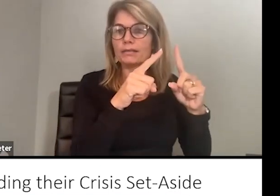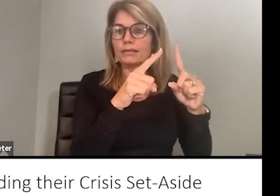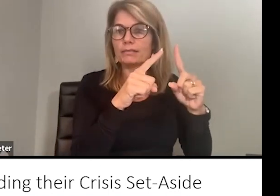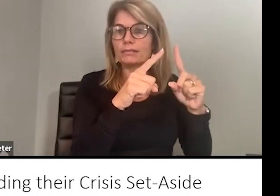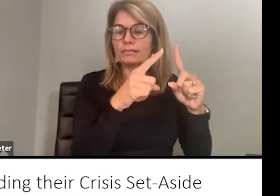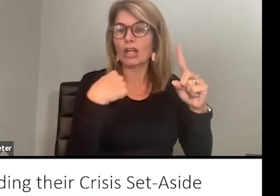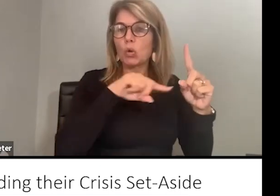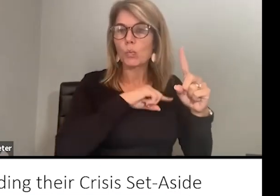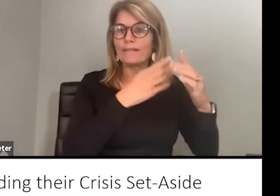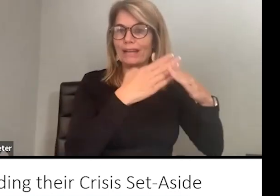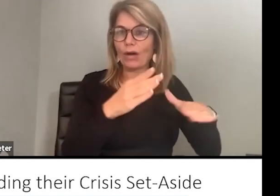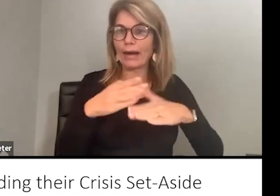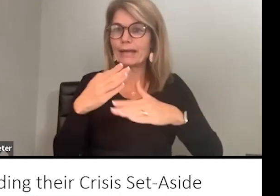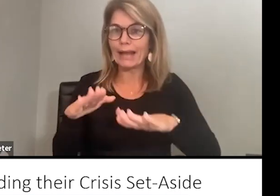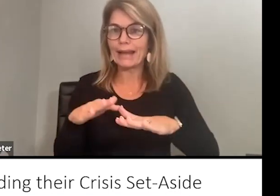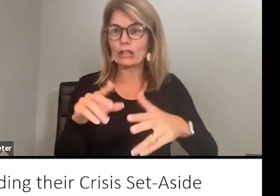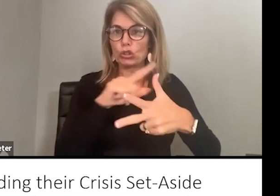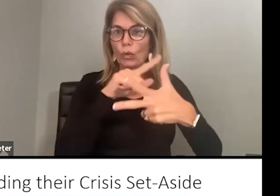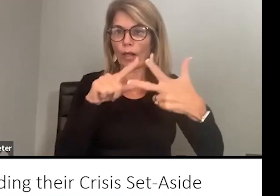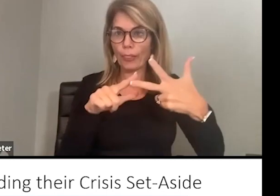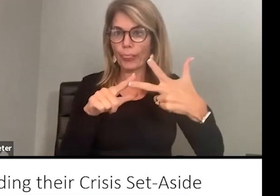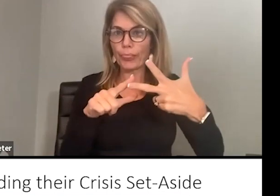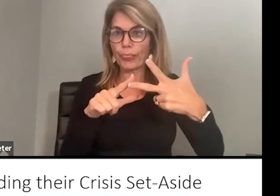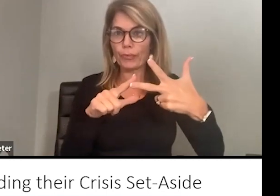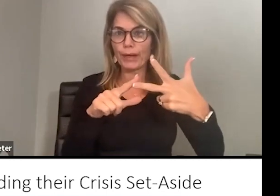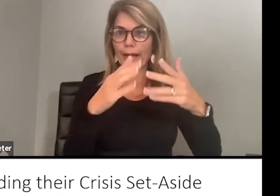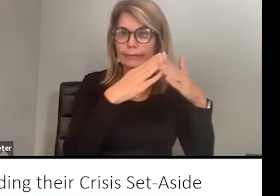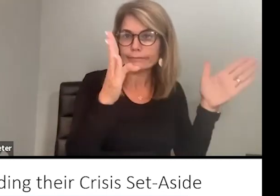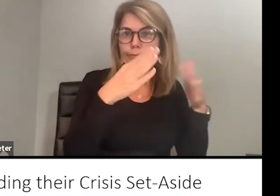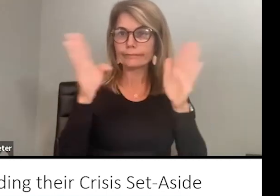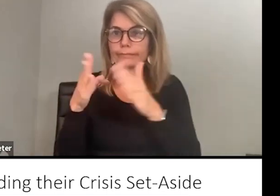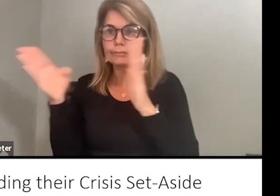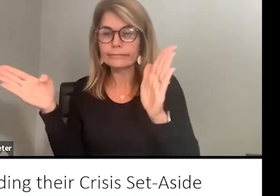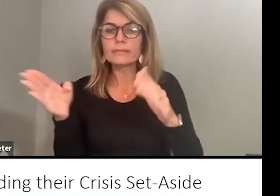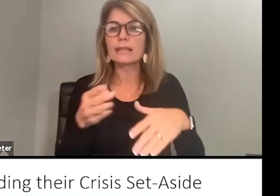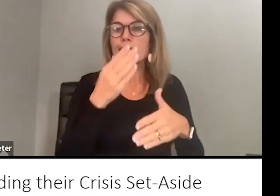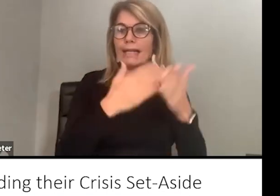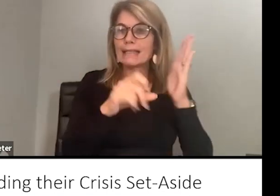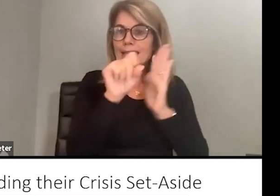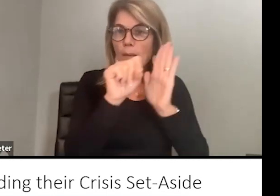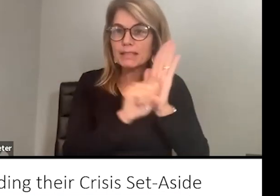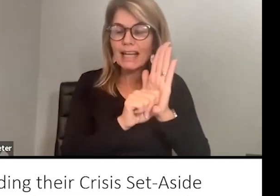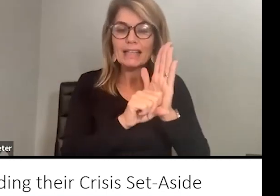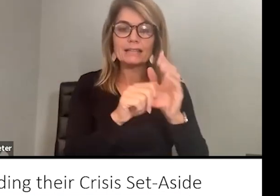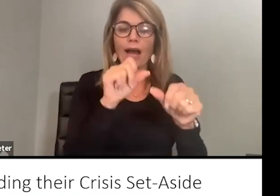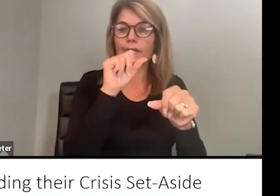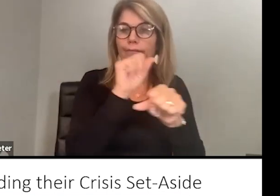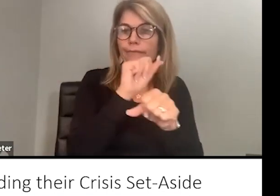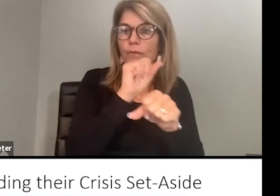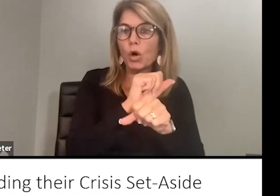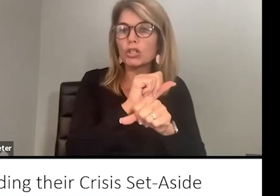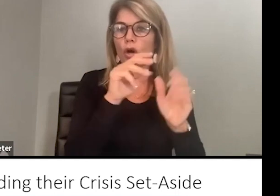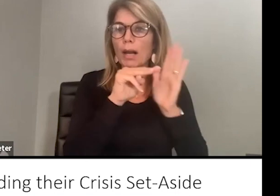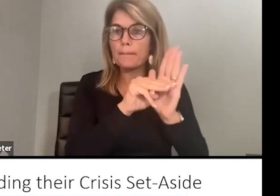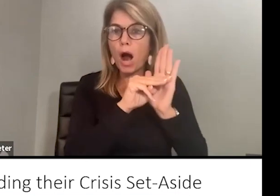We've divided this again into those three broad sections. So some states have worked on a model of